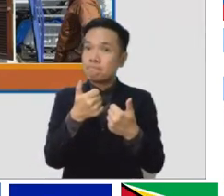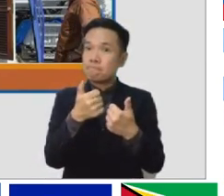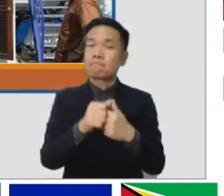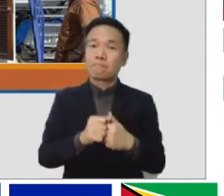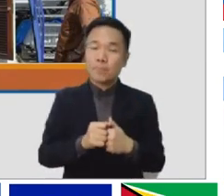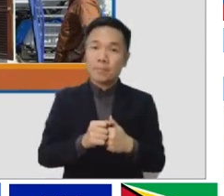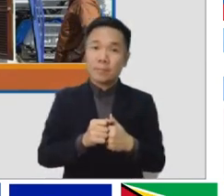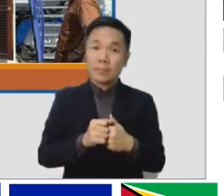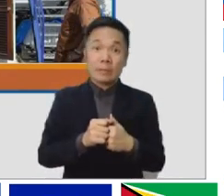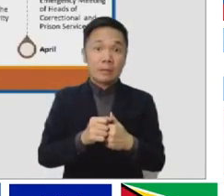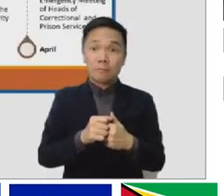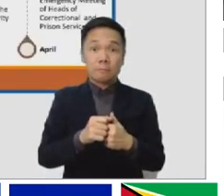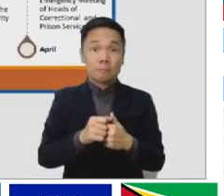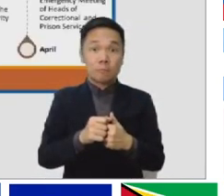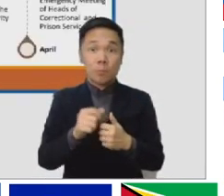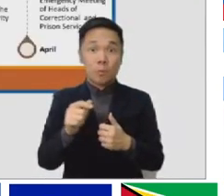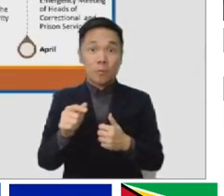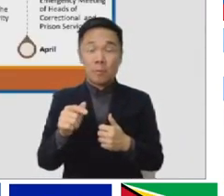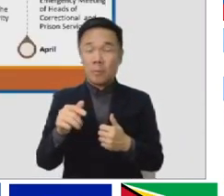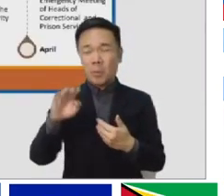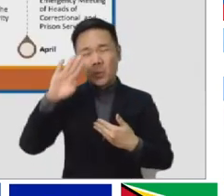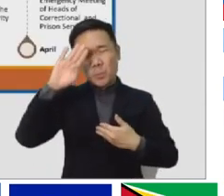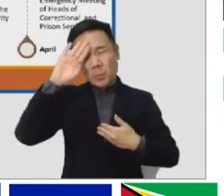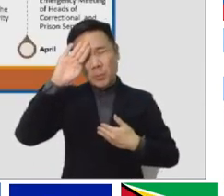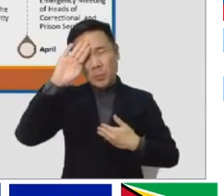great vector-borne disease outbreak.